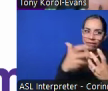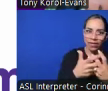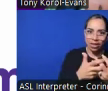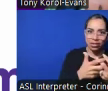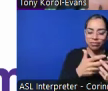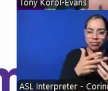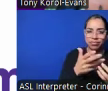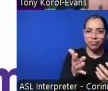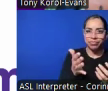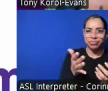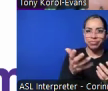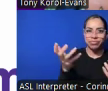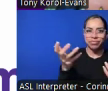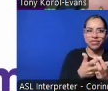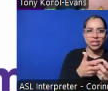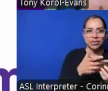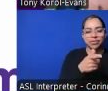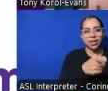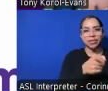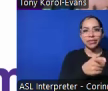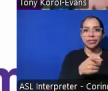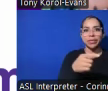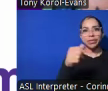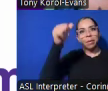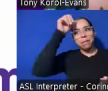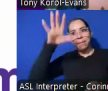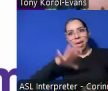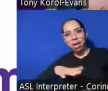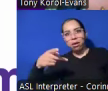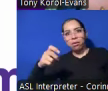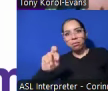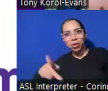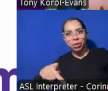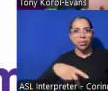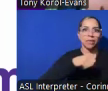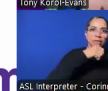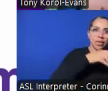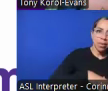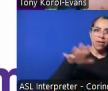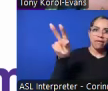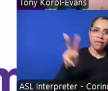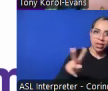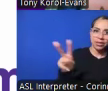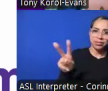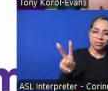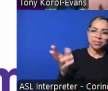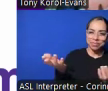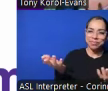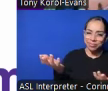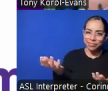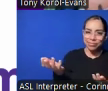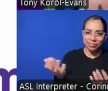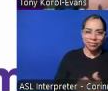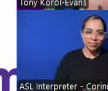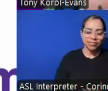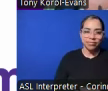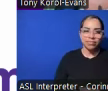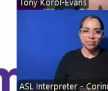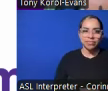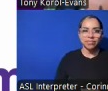the always pattern of male perpetrator, female victim, right? So the